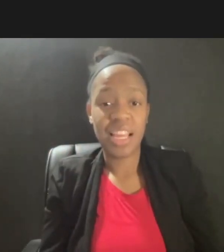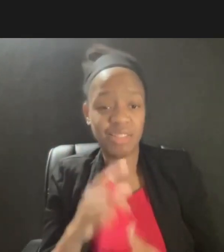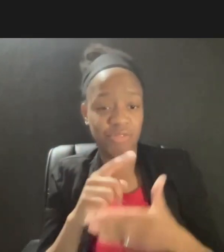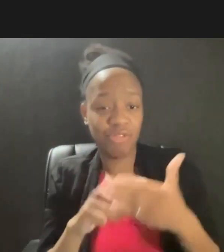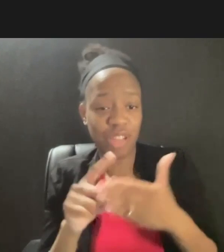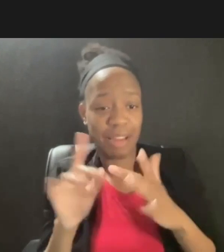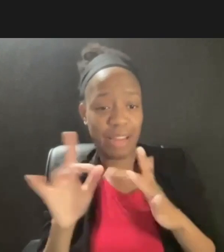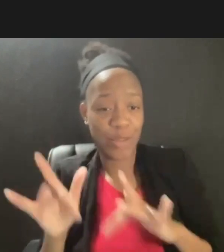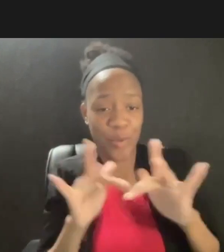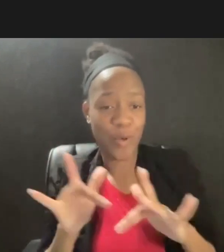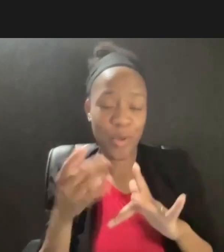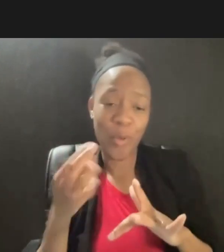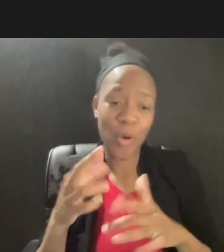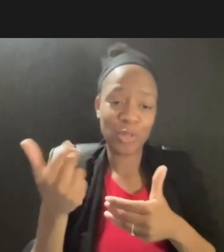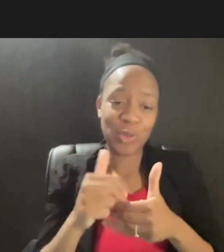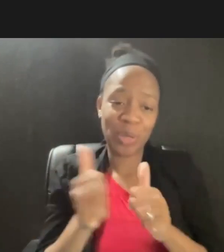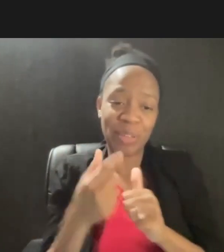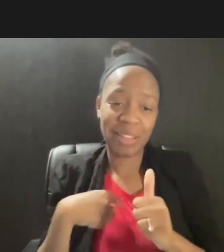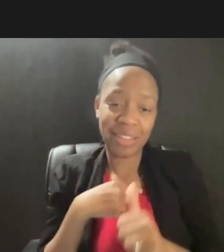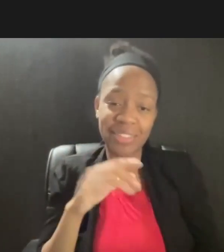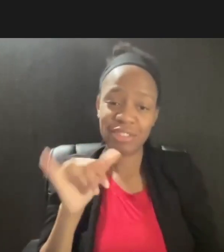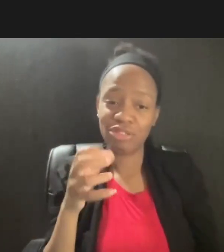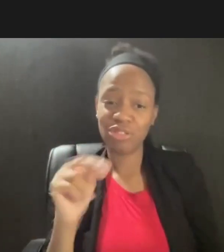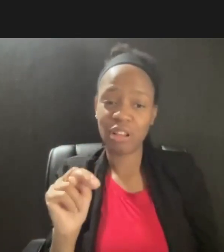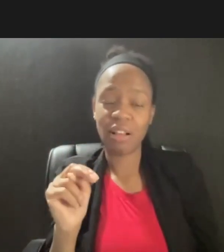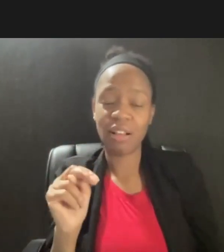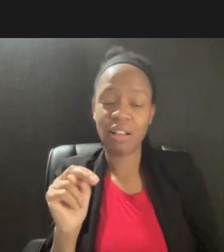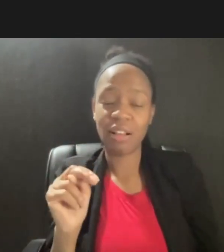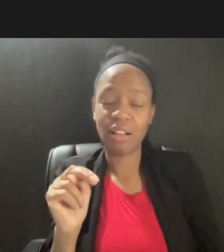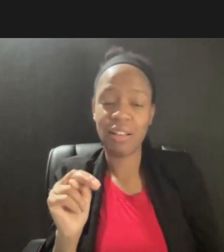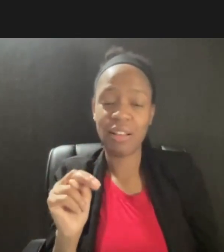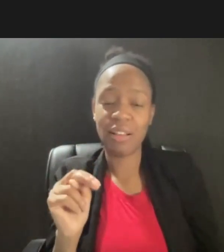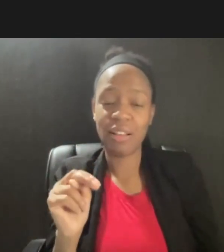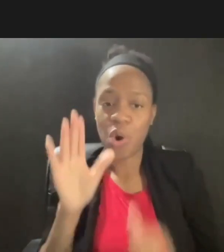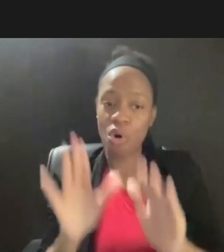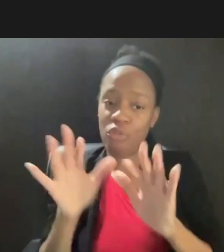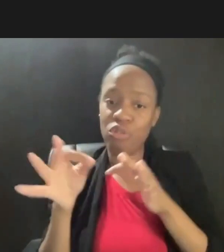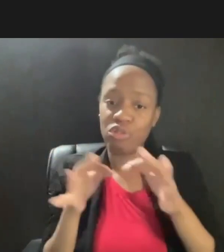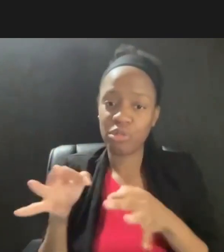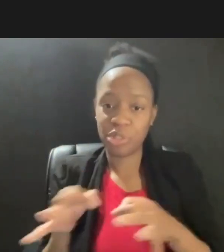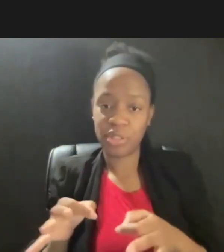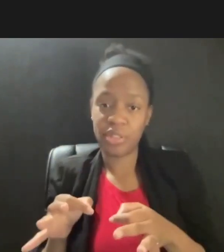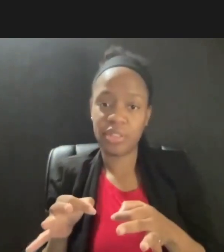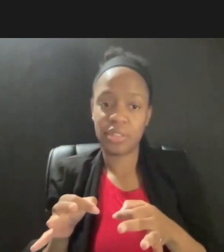recording. John, if you could give us your lovely description and